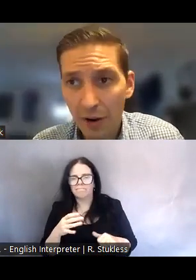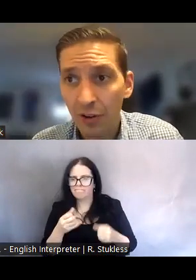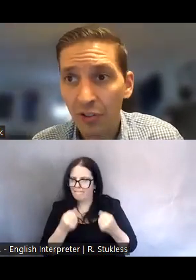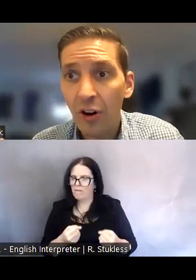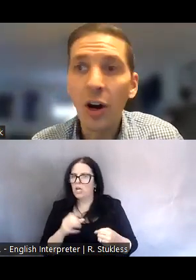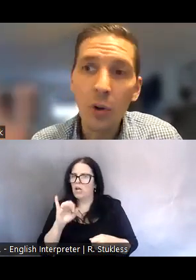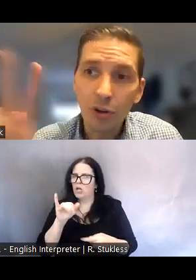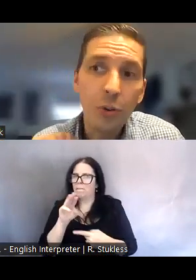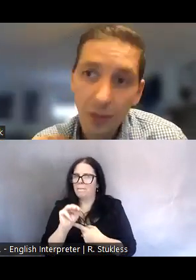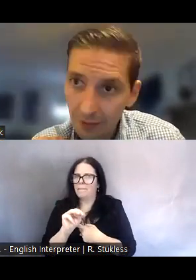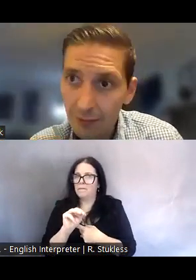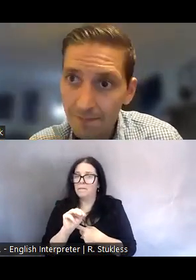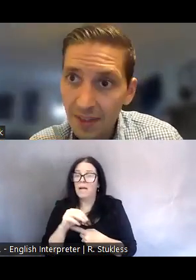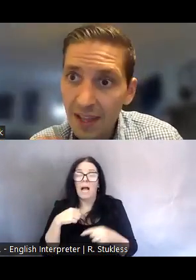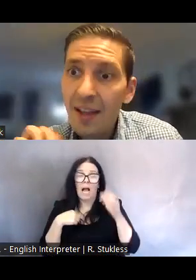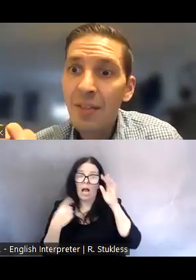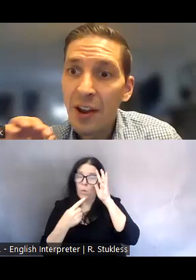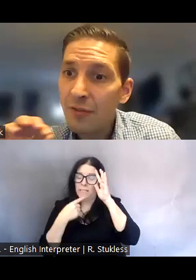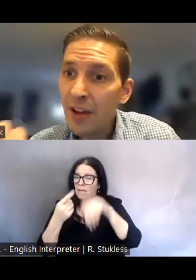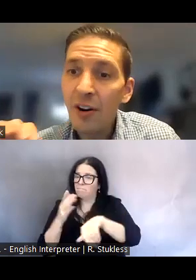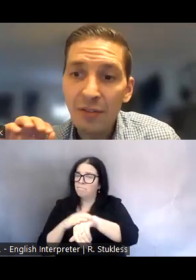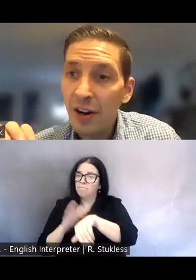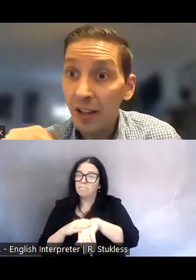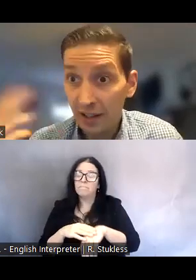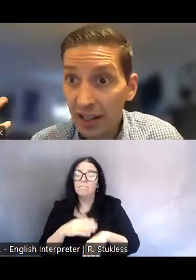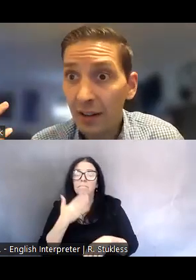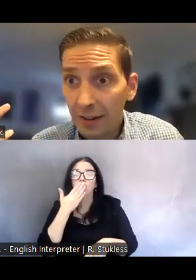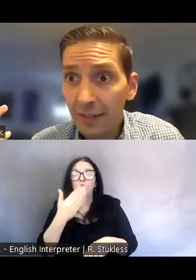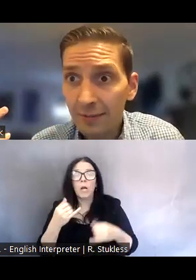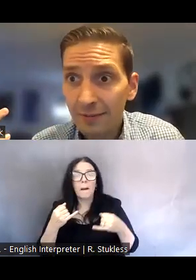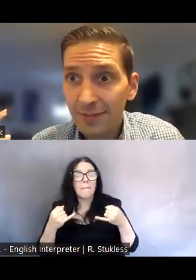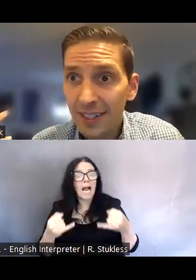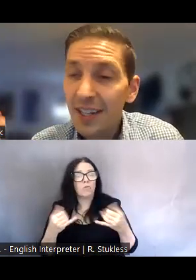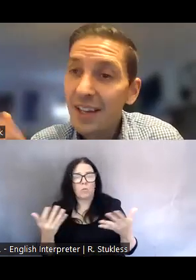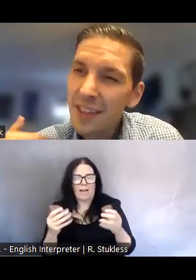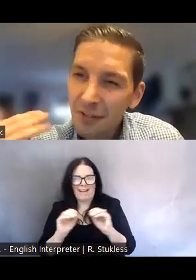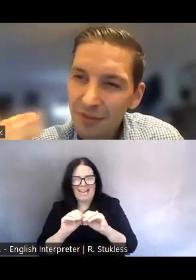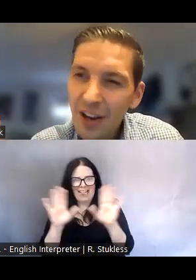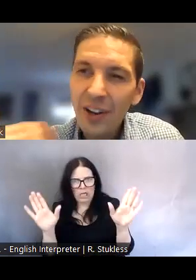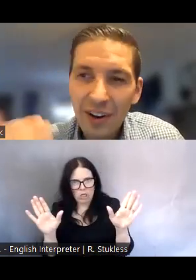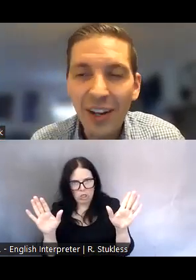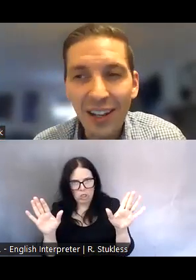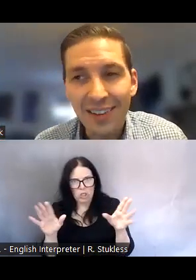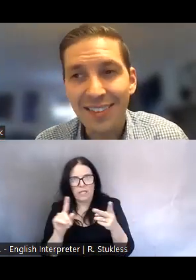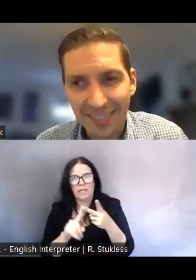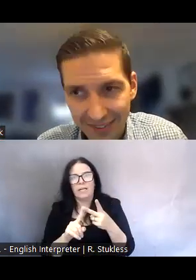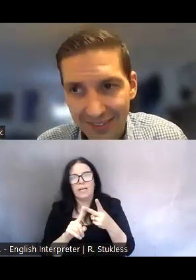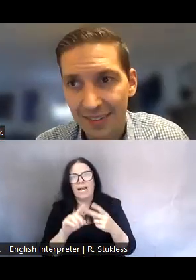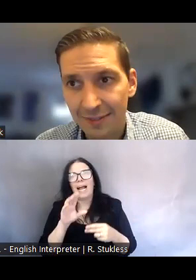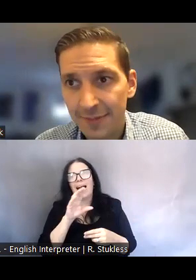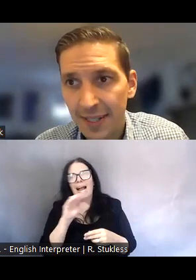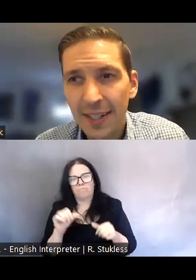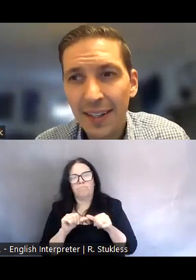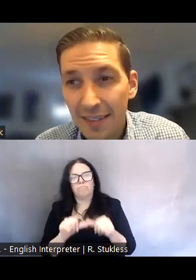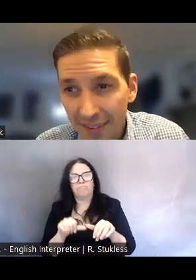effective boundaries are always 2 things. They are very, very clear. They are very, very